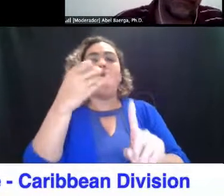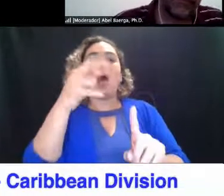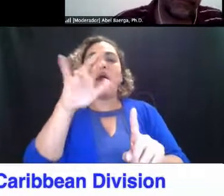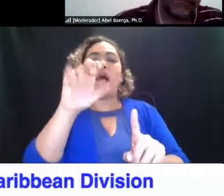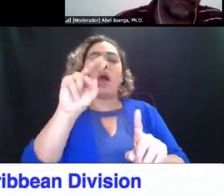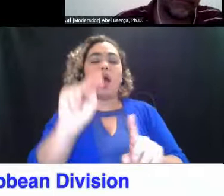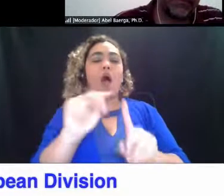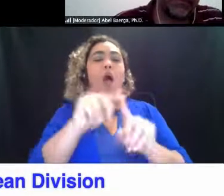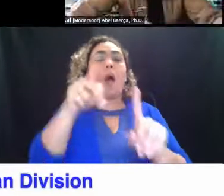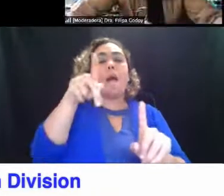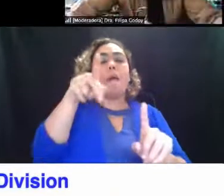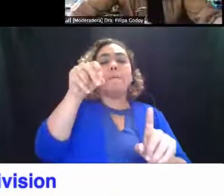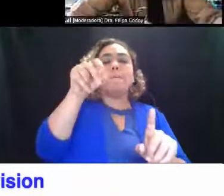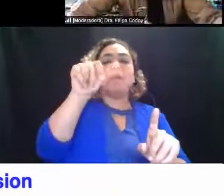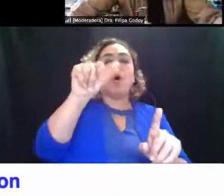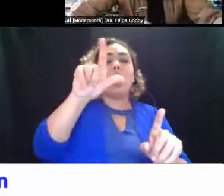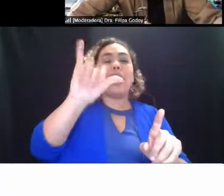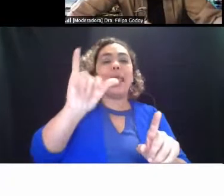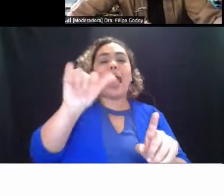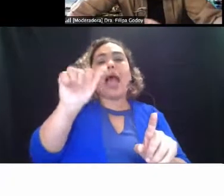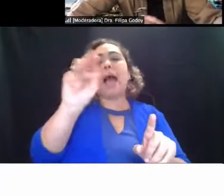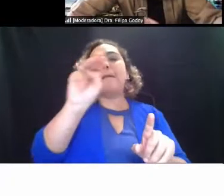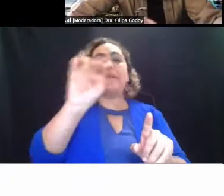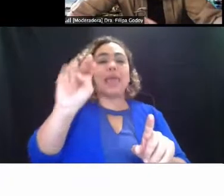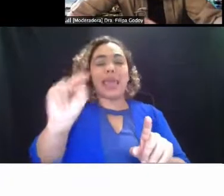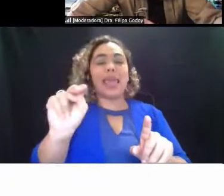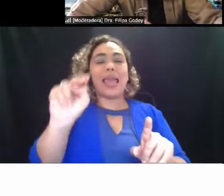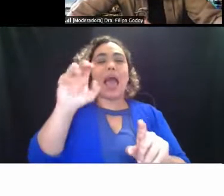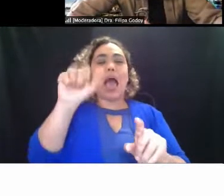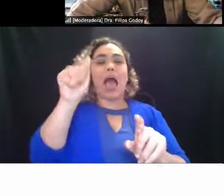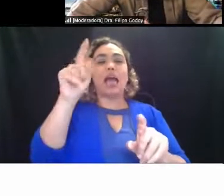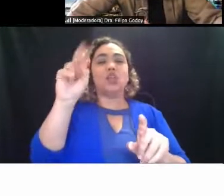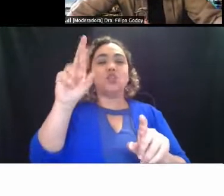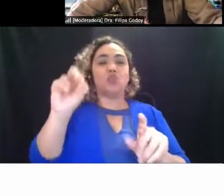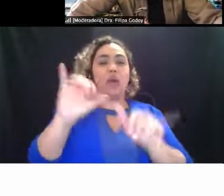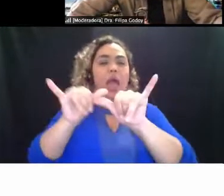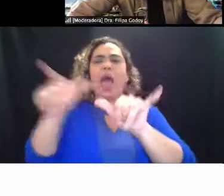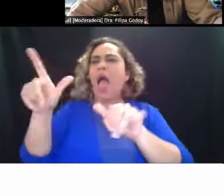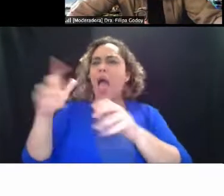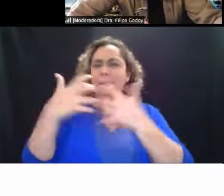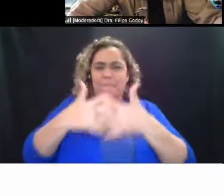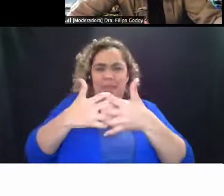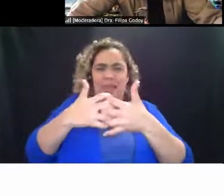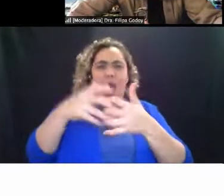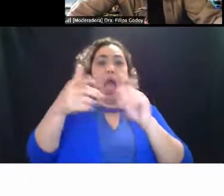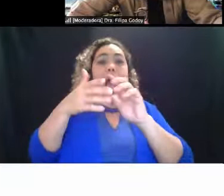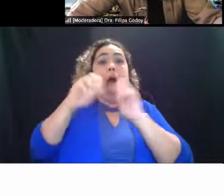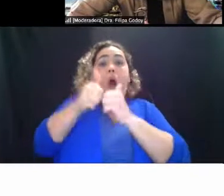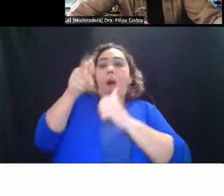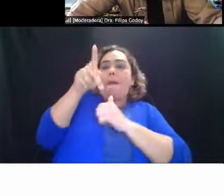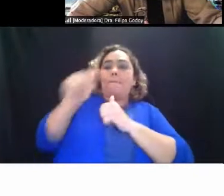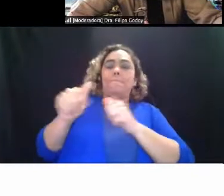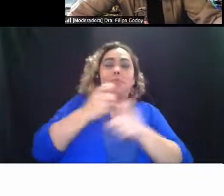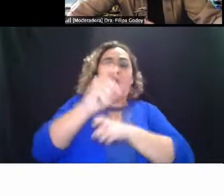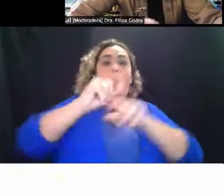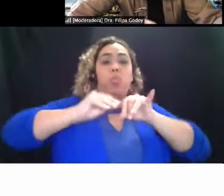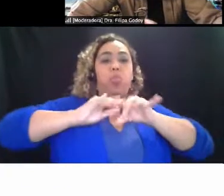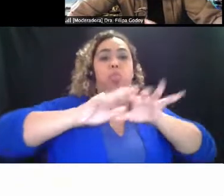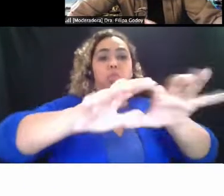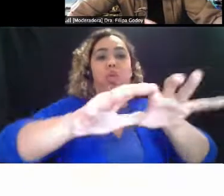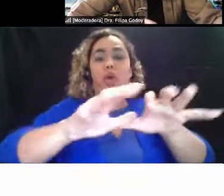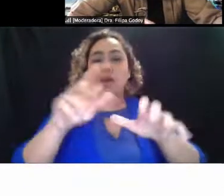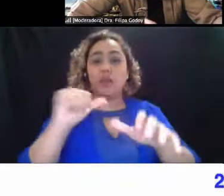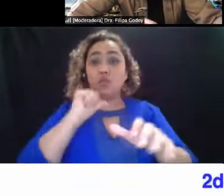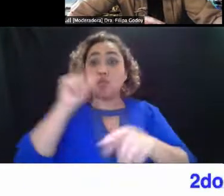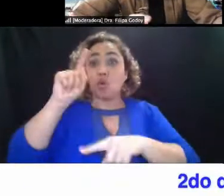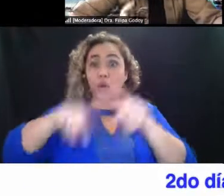polyamine astrocytes. She says, my question was more about mechanism. How would PA affect proliferation? Problem not being able to